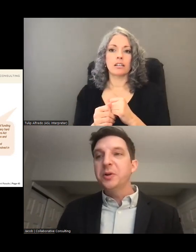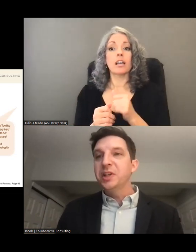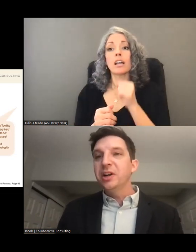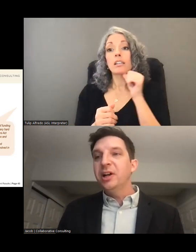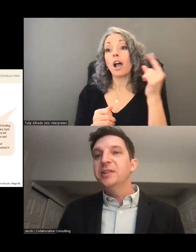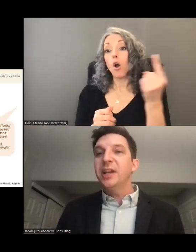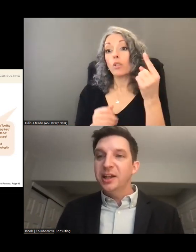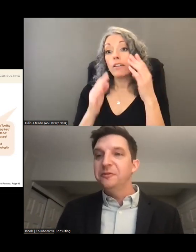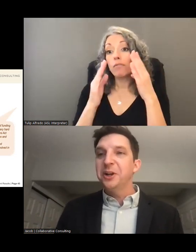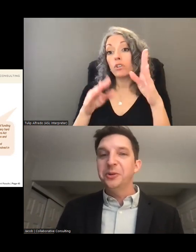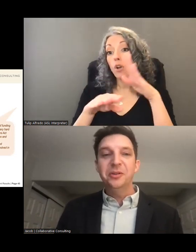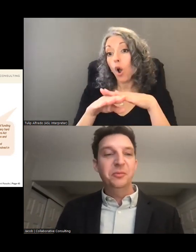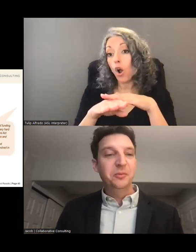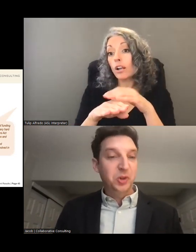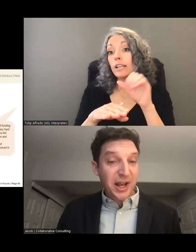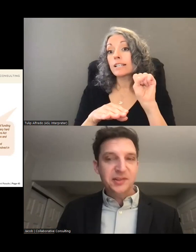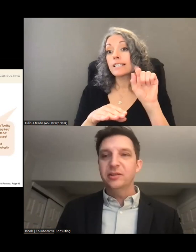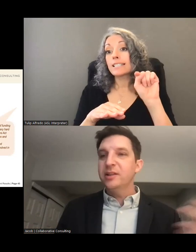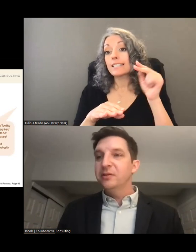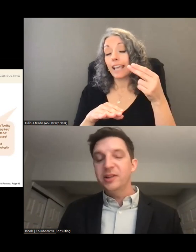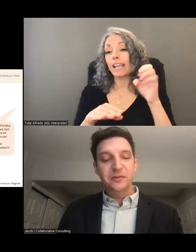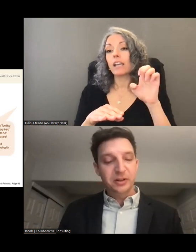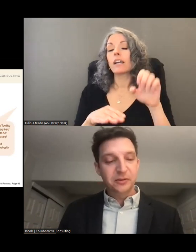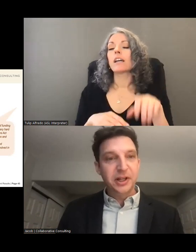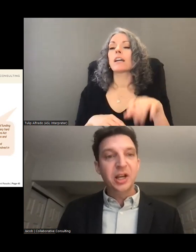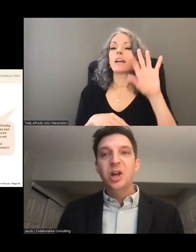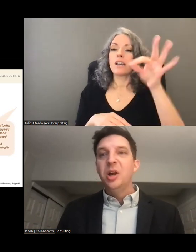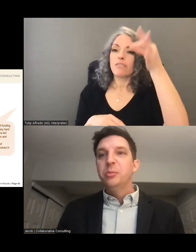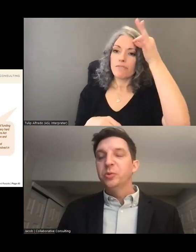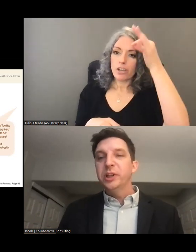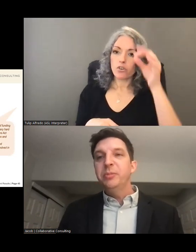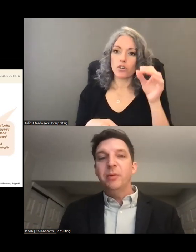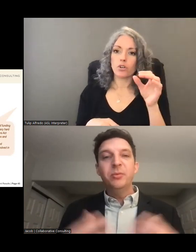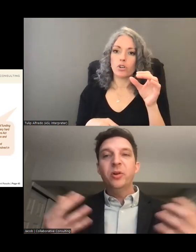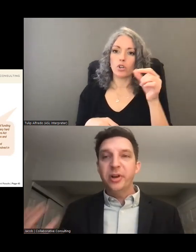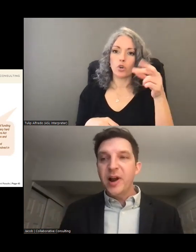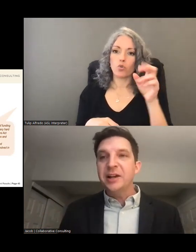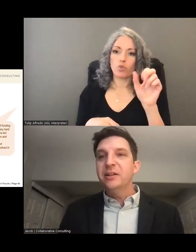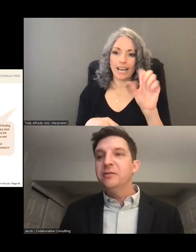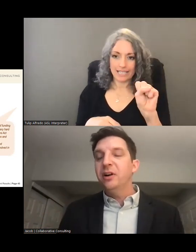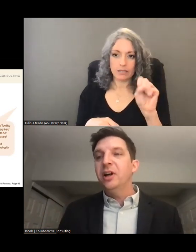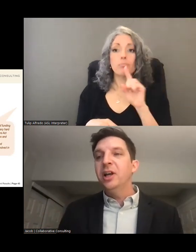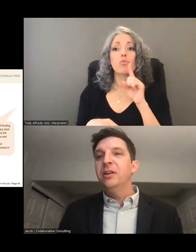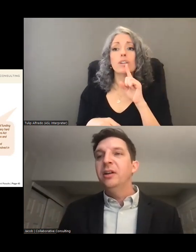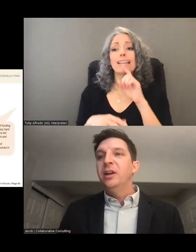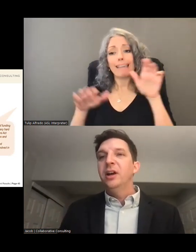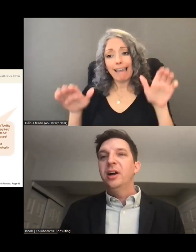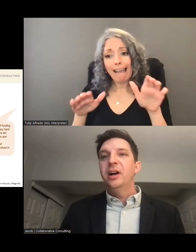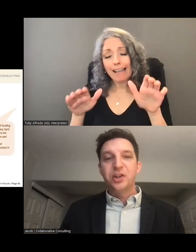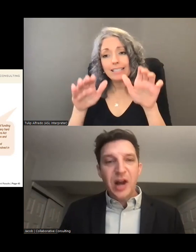only focusing on state and federal grants and state and federal funding, but really becoming more proactive